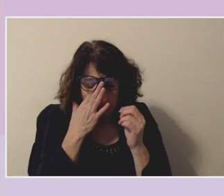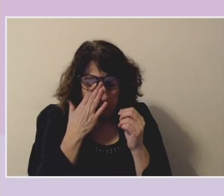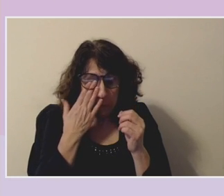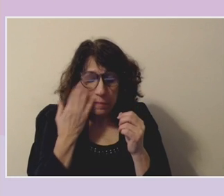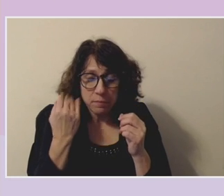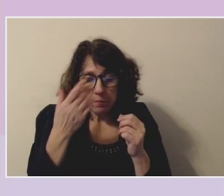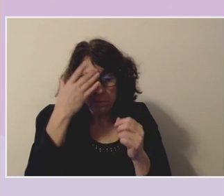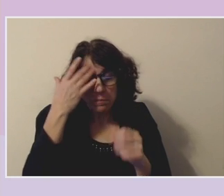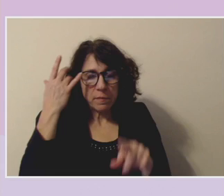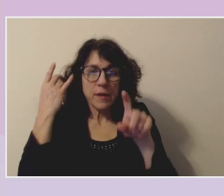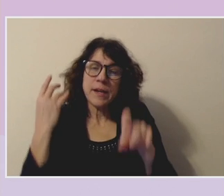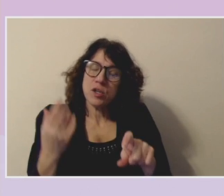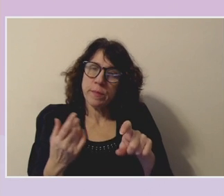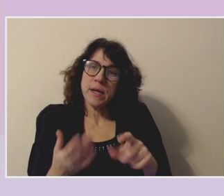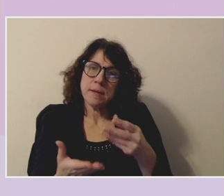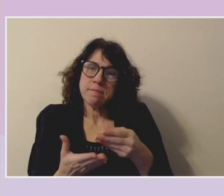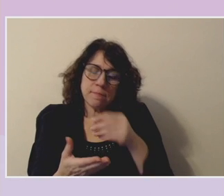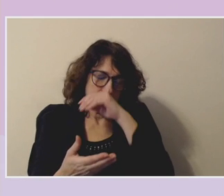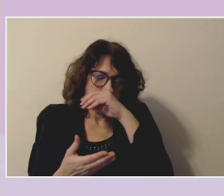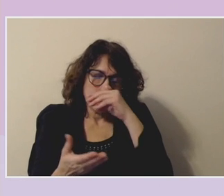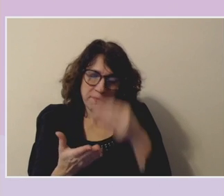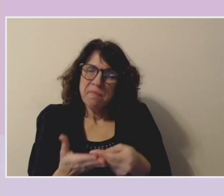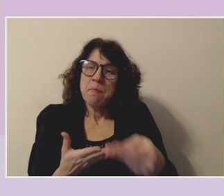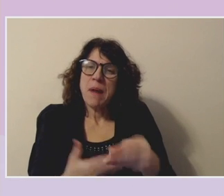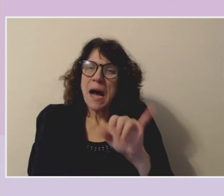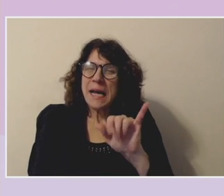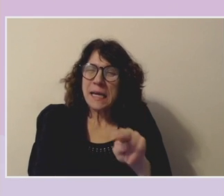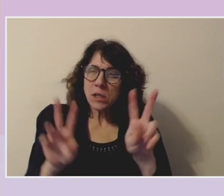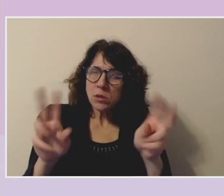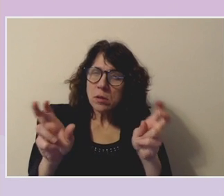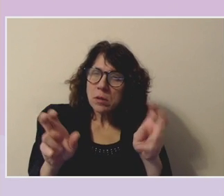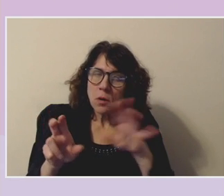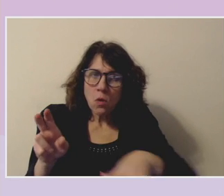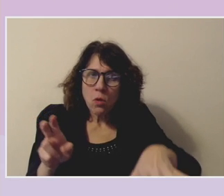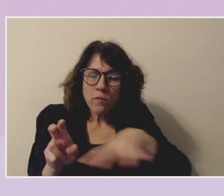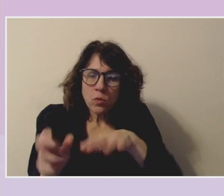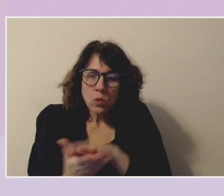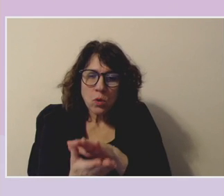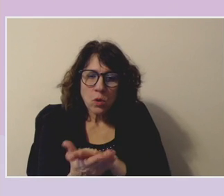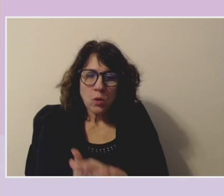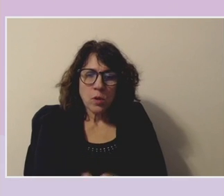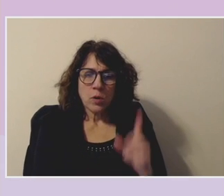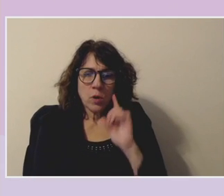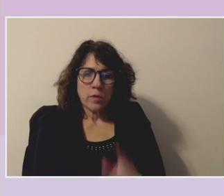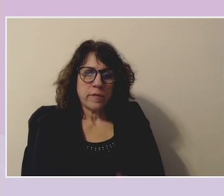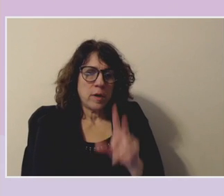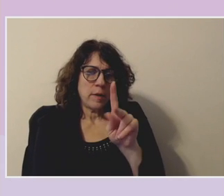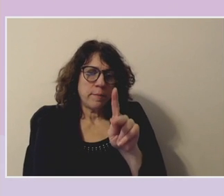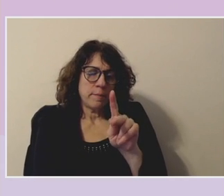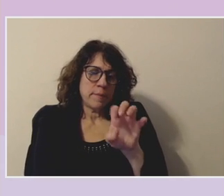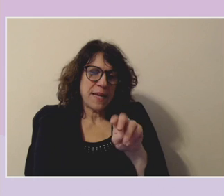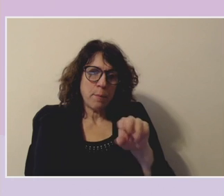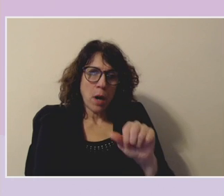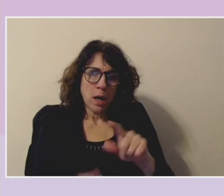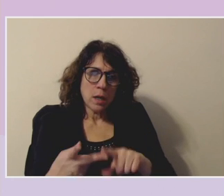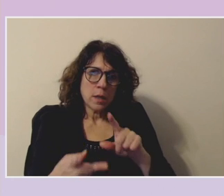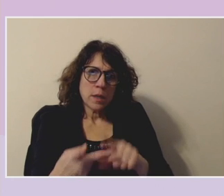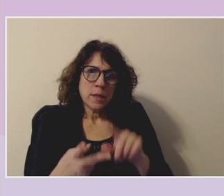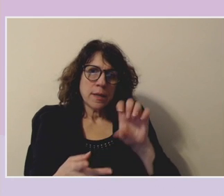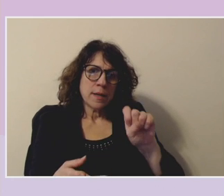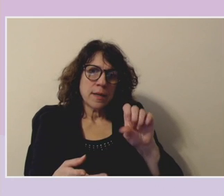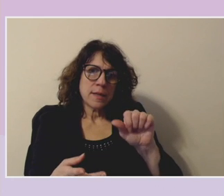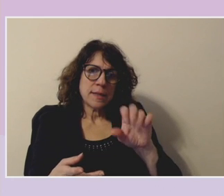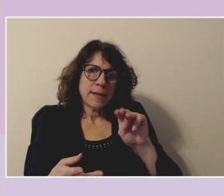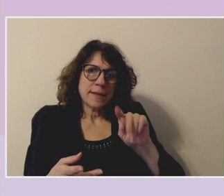be buy-in across the school. And we heard earlier from Kima and Samantha about the fact that it needed to happen across